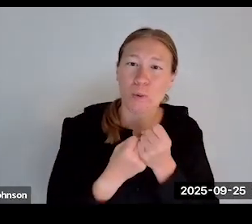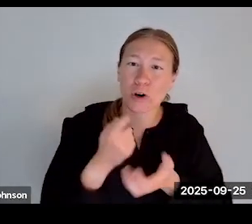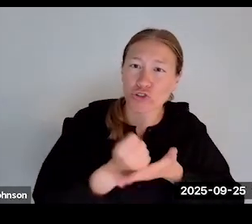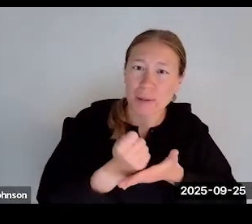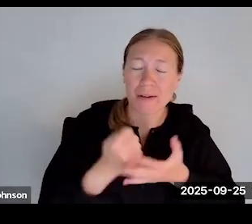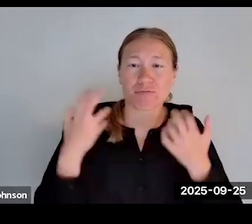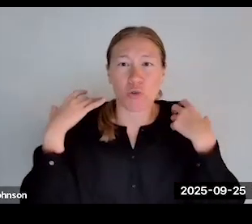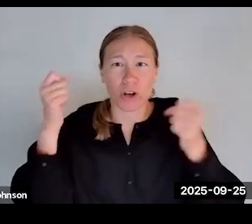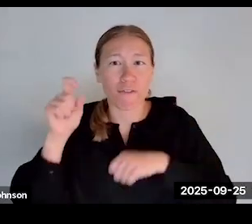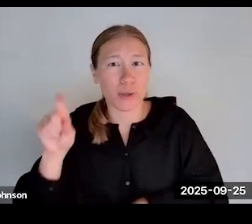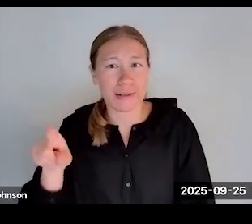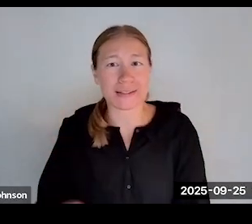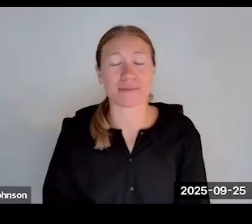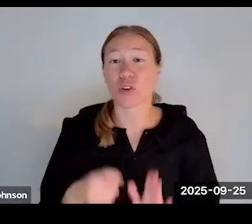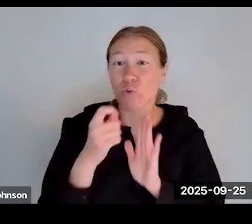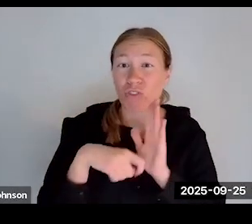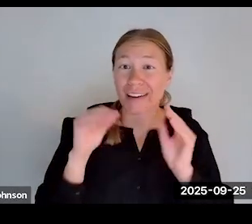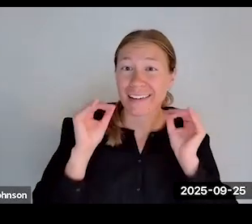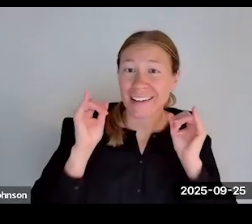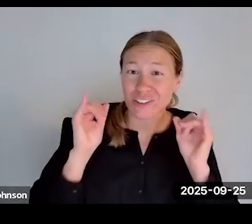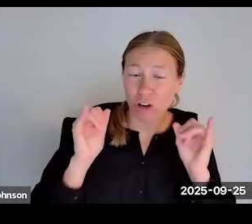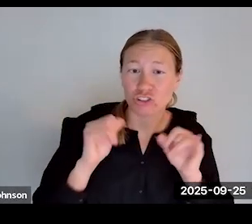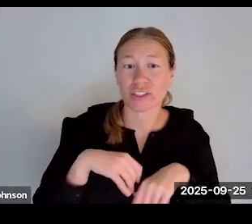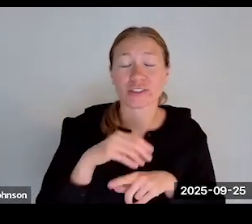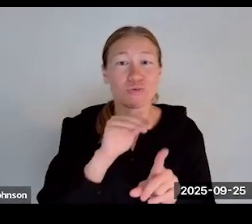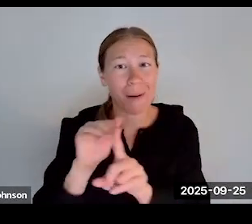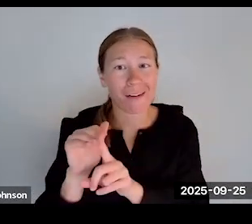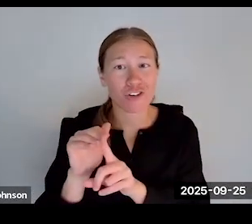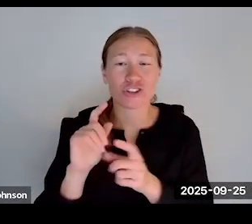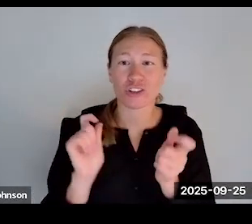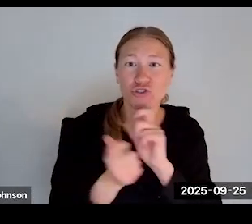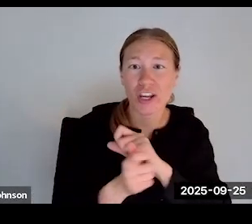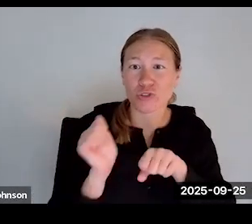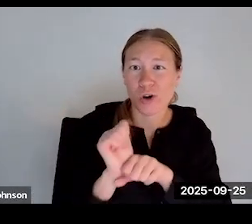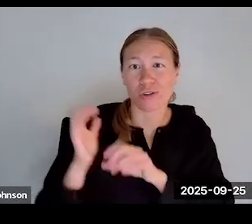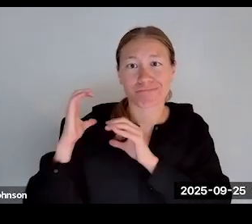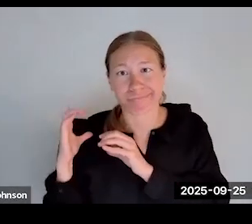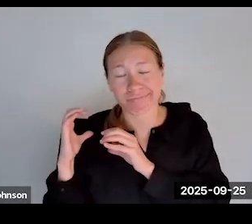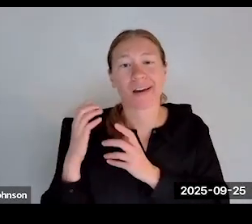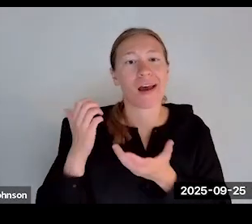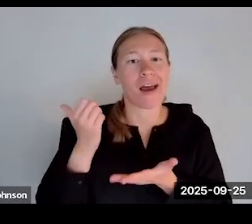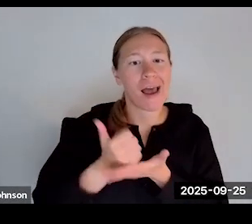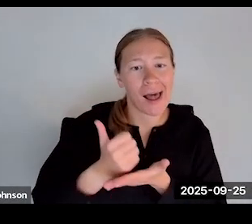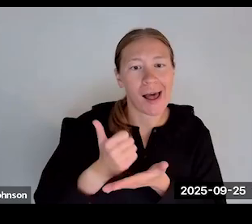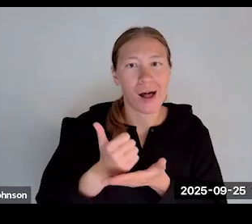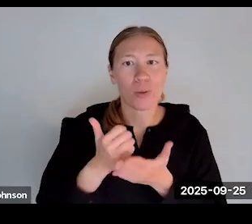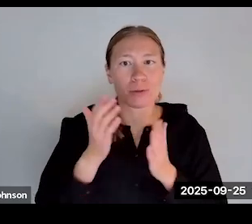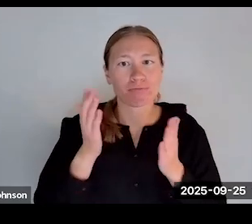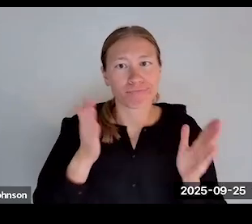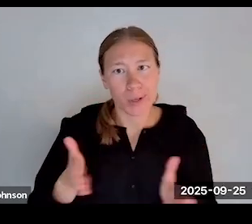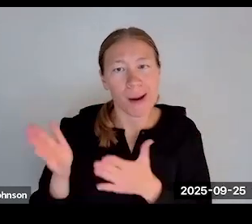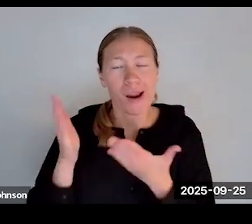needs. Written instructions, reminders, and adjusted workloads on a limited basis can help with focus and